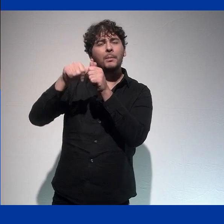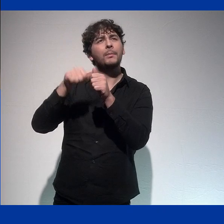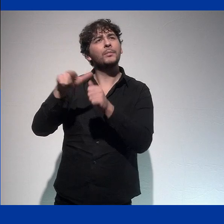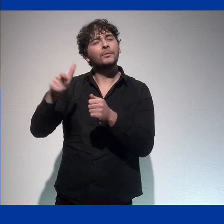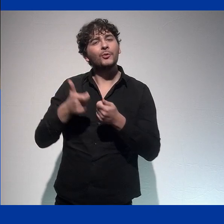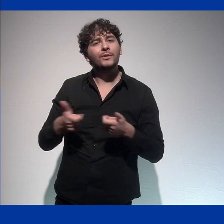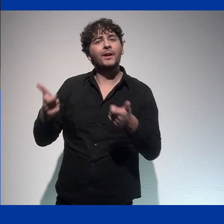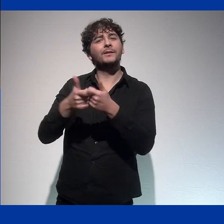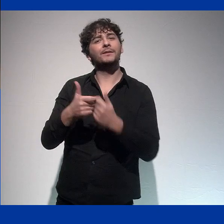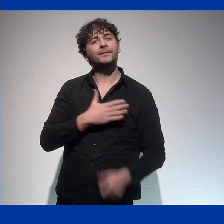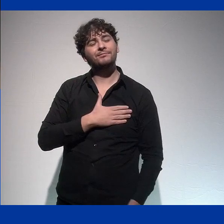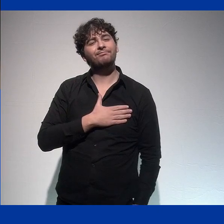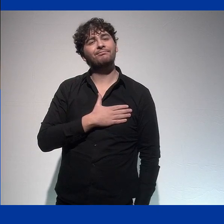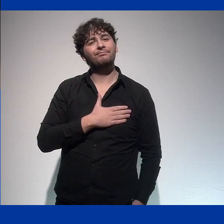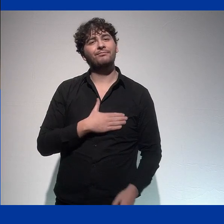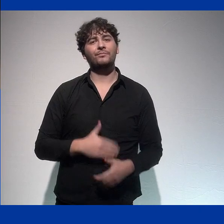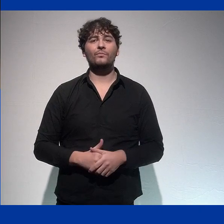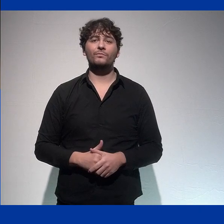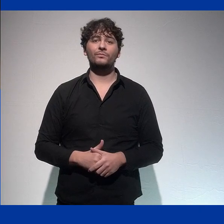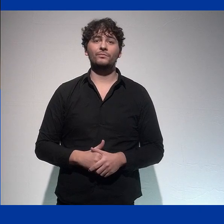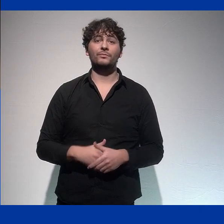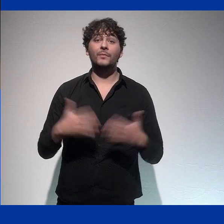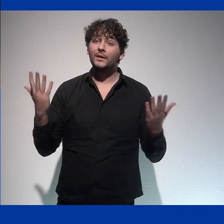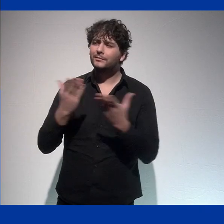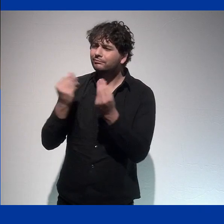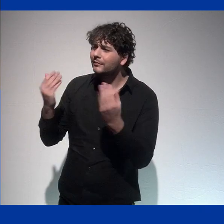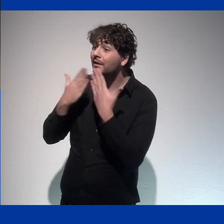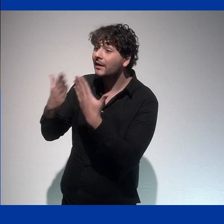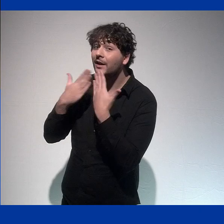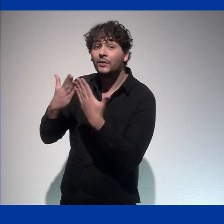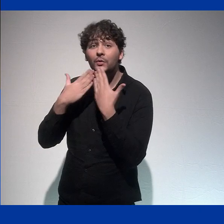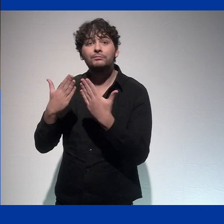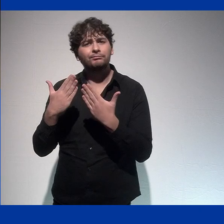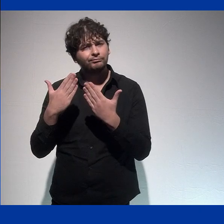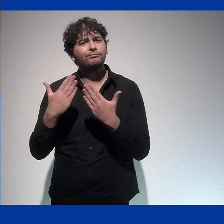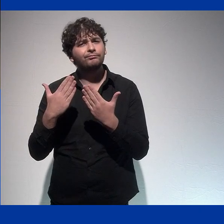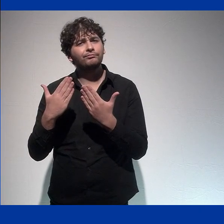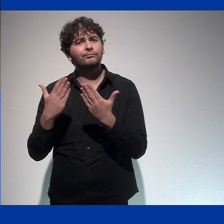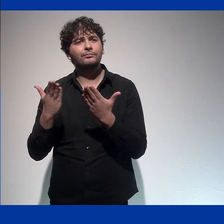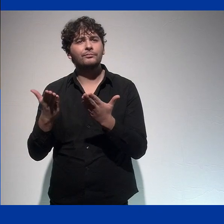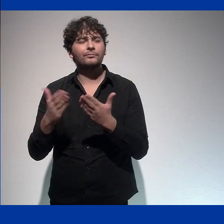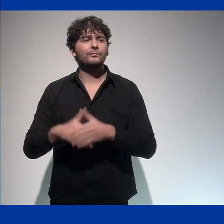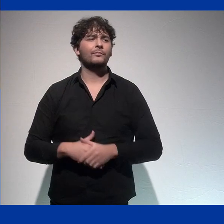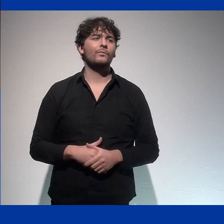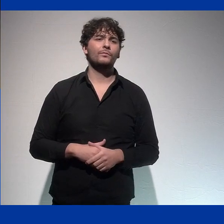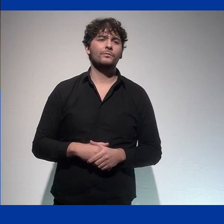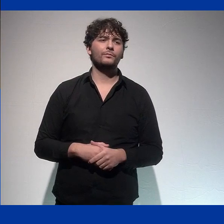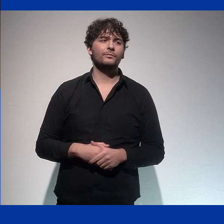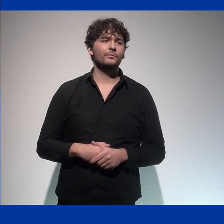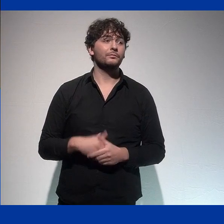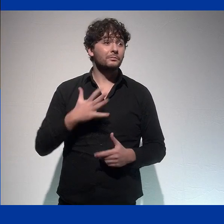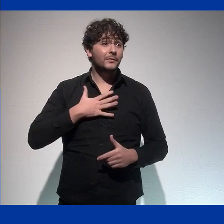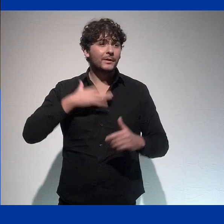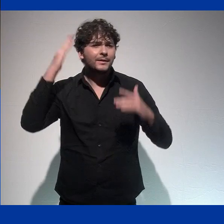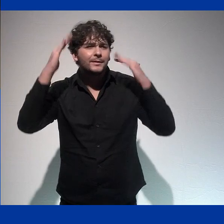on the forenames with all of the participants, as getting all those different European names was maybe one of the biggest challenges in this whole